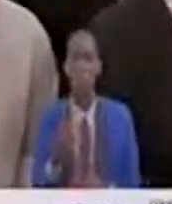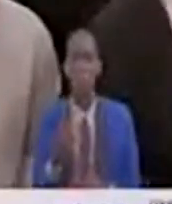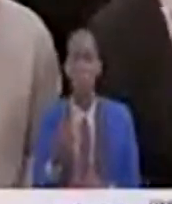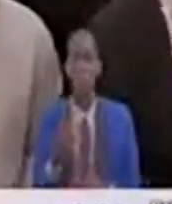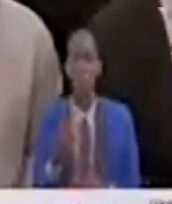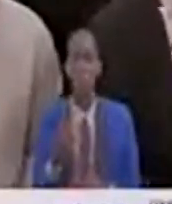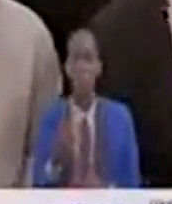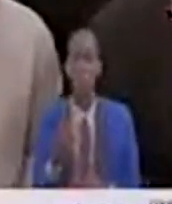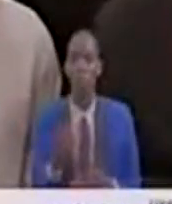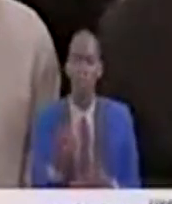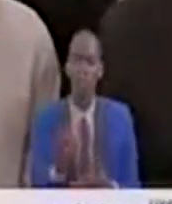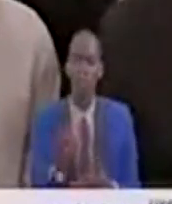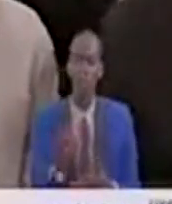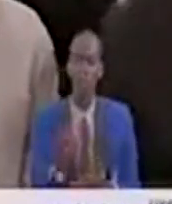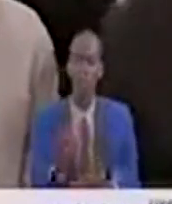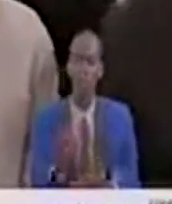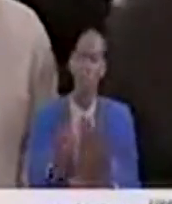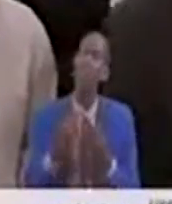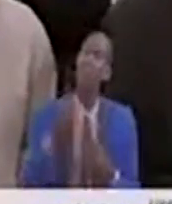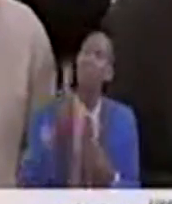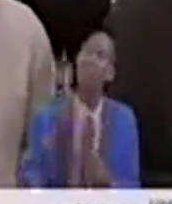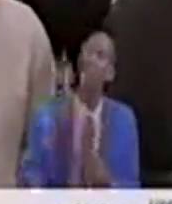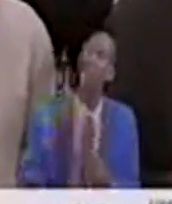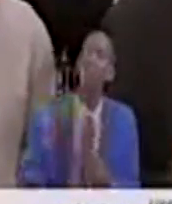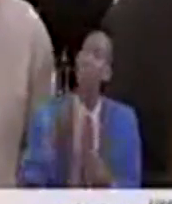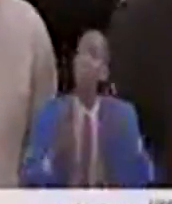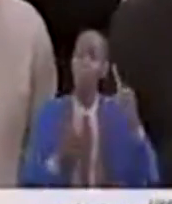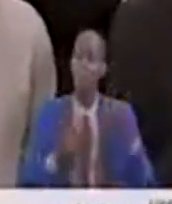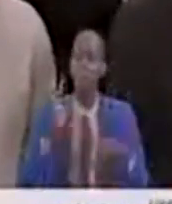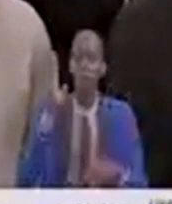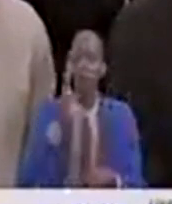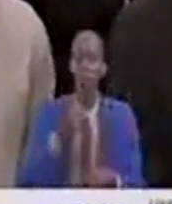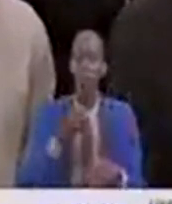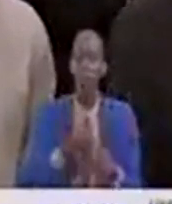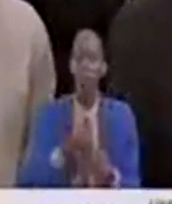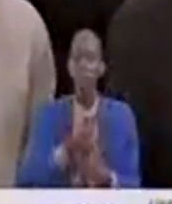I will in no wise drive him away.